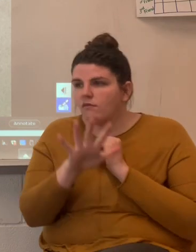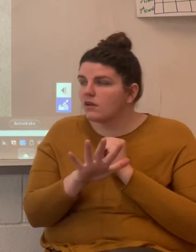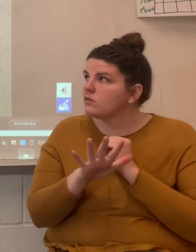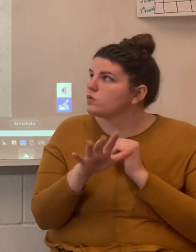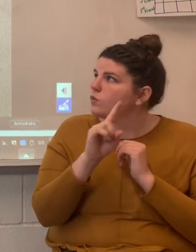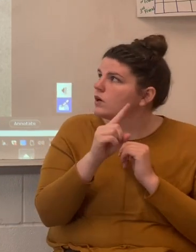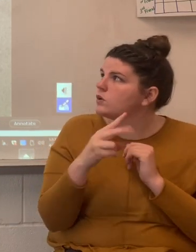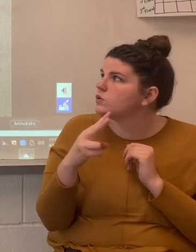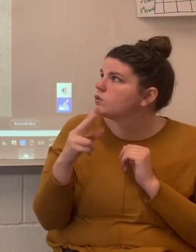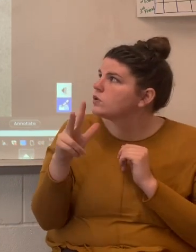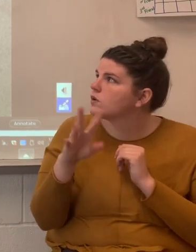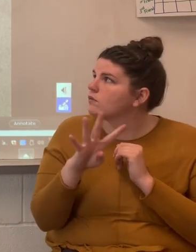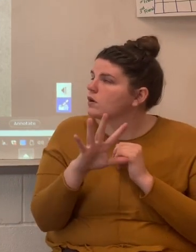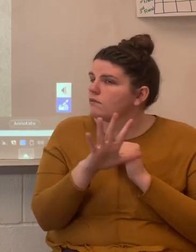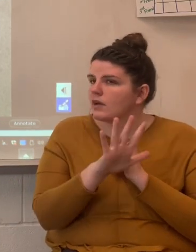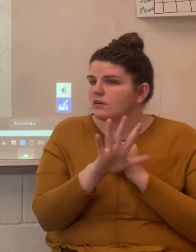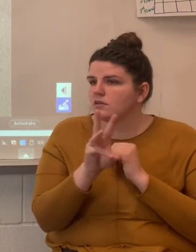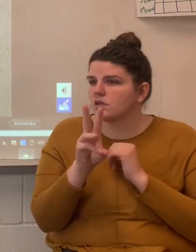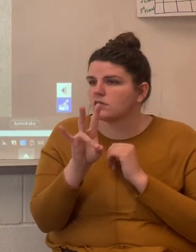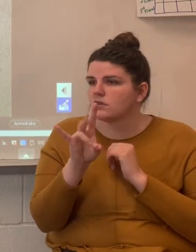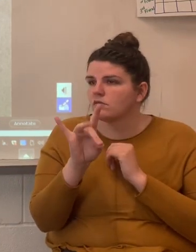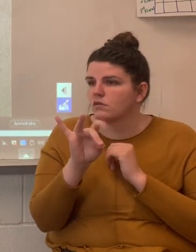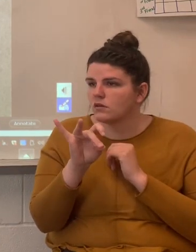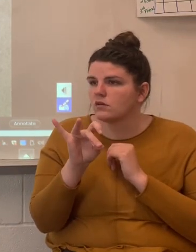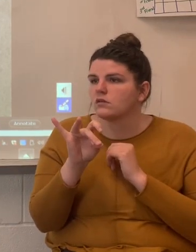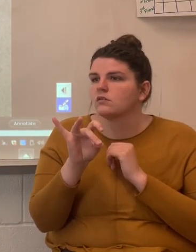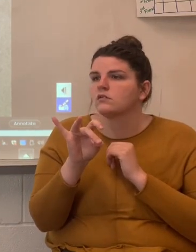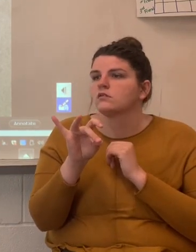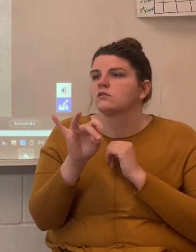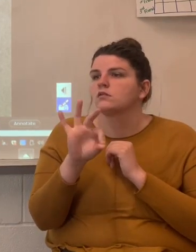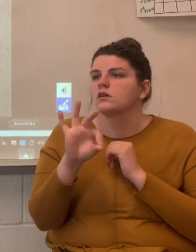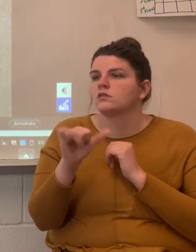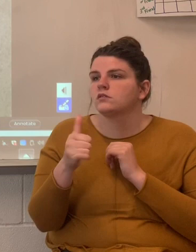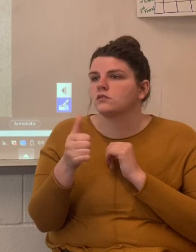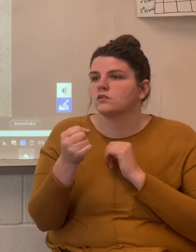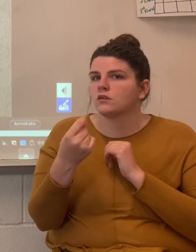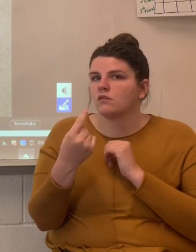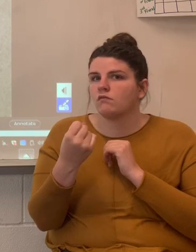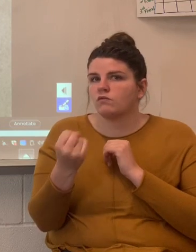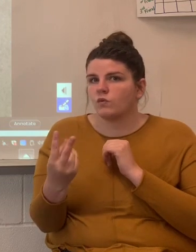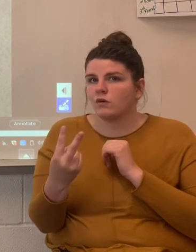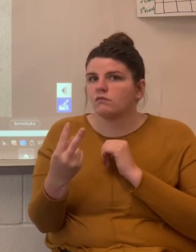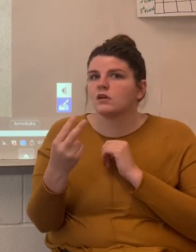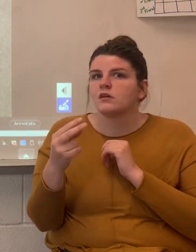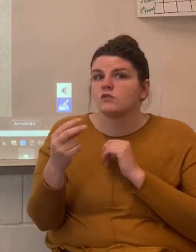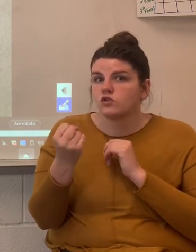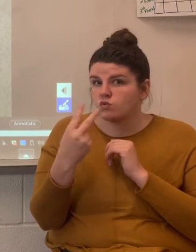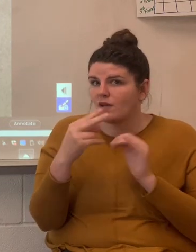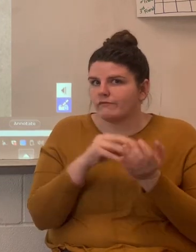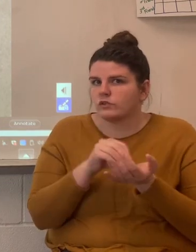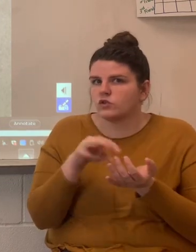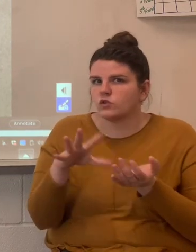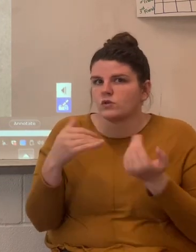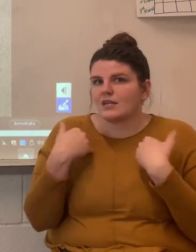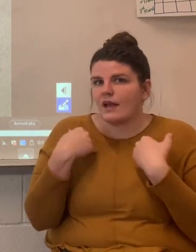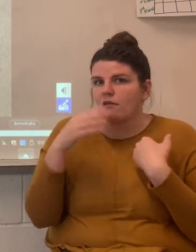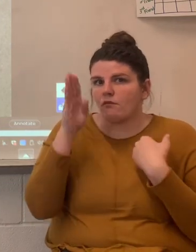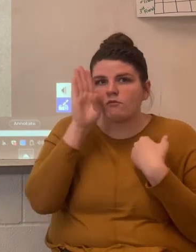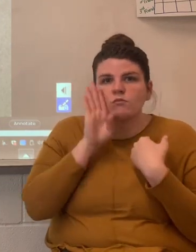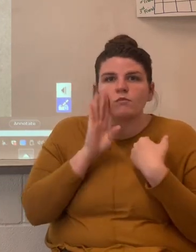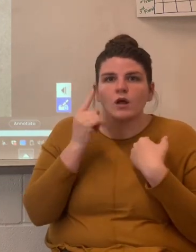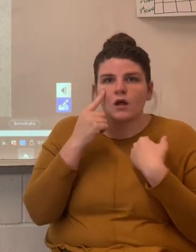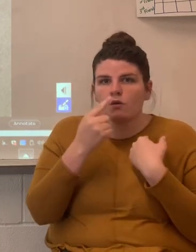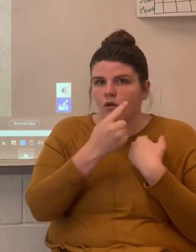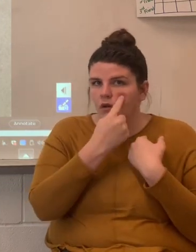4, 5, 6, 7, 8, 9, 10, 11, 12. So there are 12 of them that have